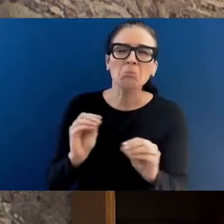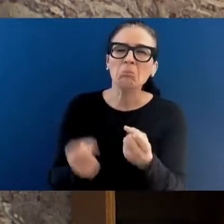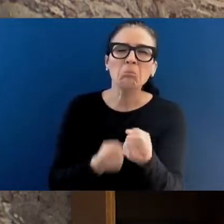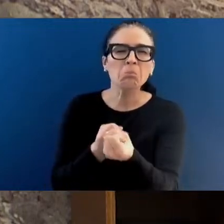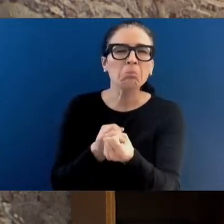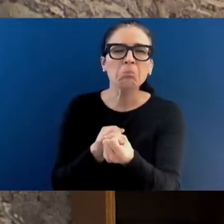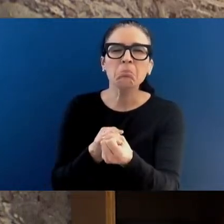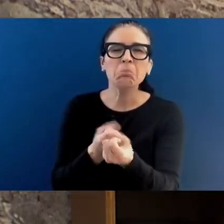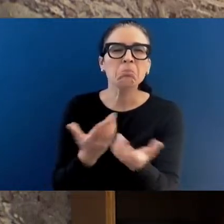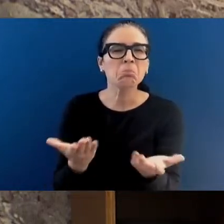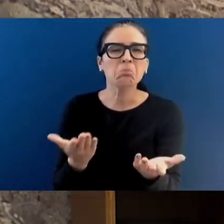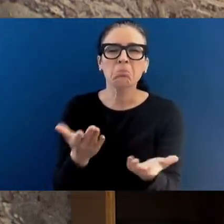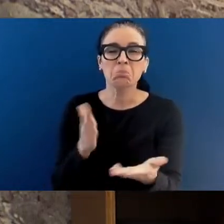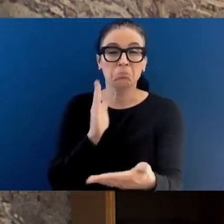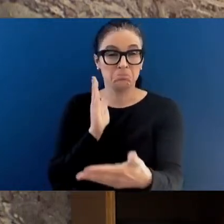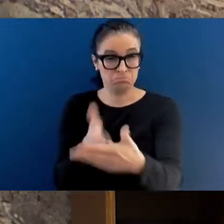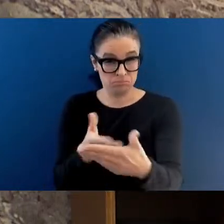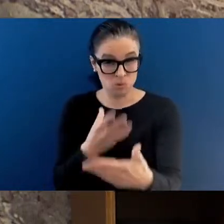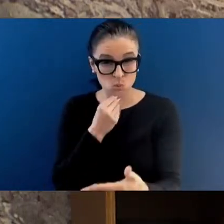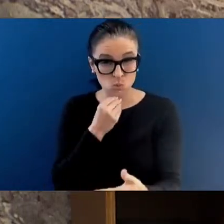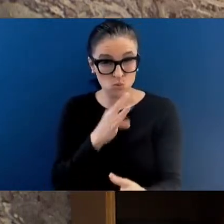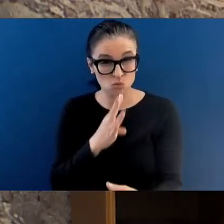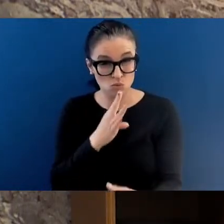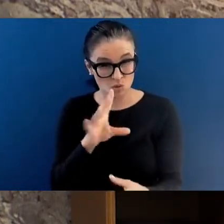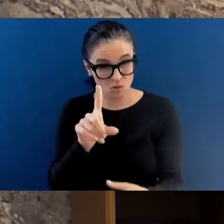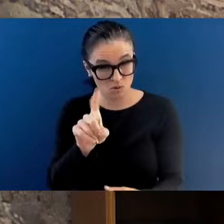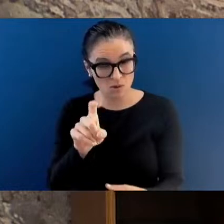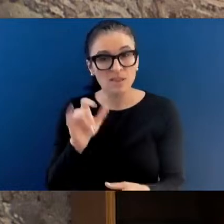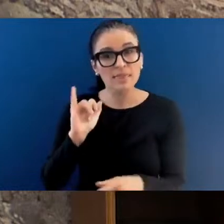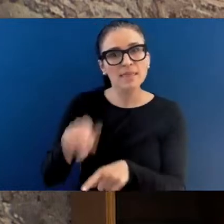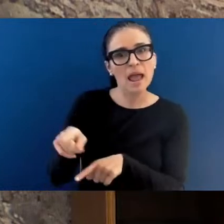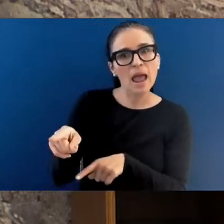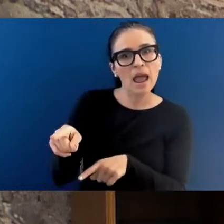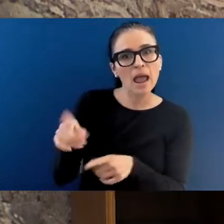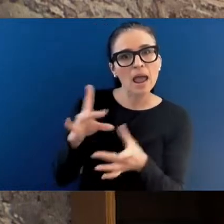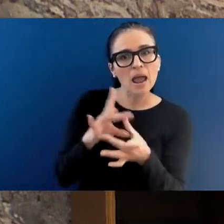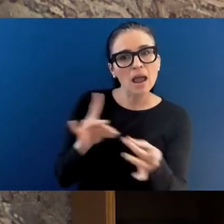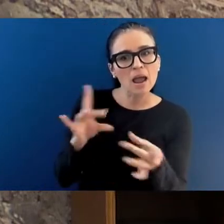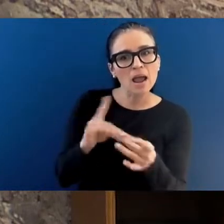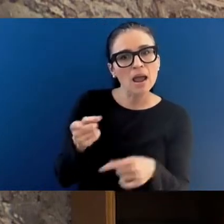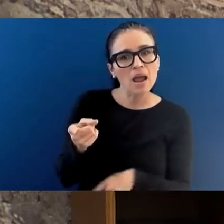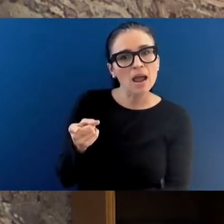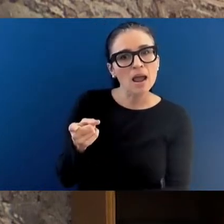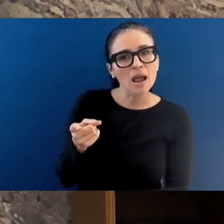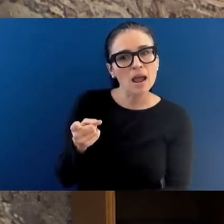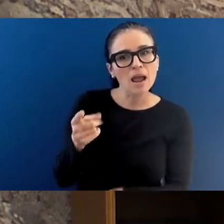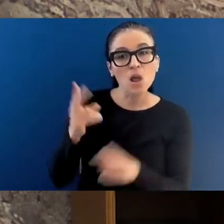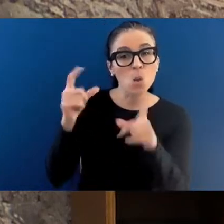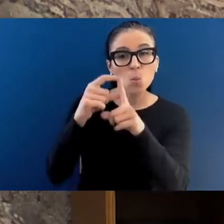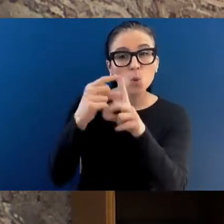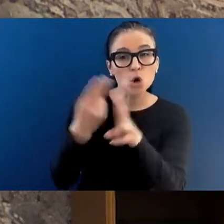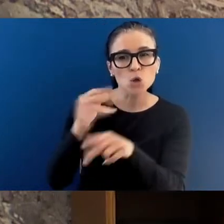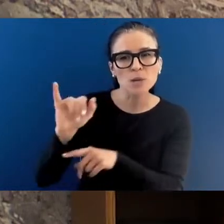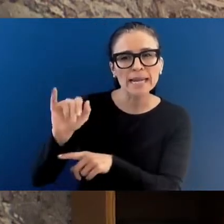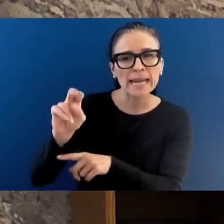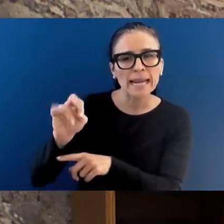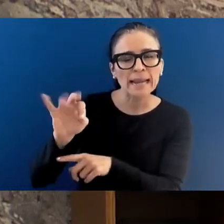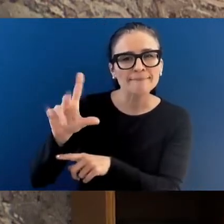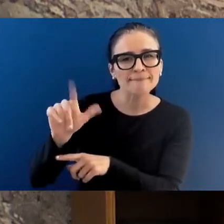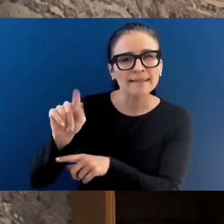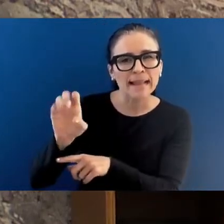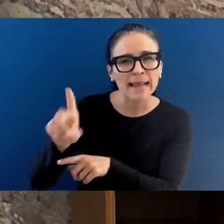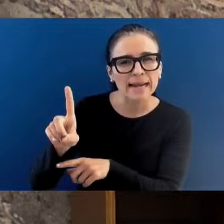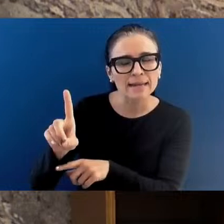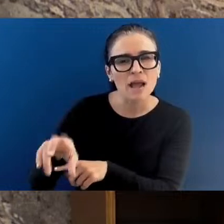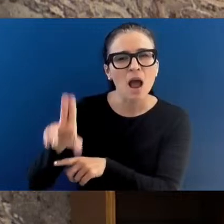So you can excuse the Jewish community and those of us that are trying to bring a voice